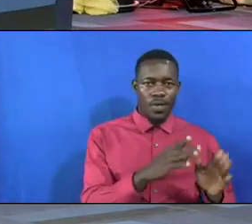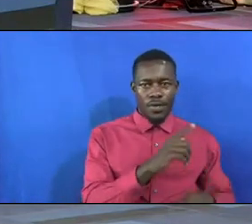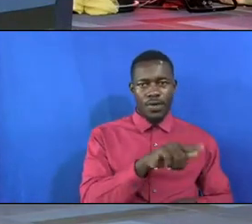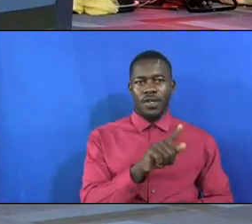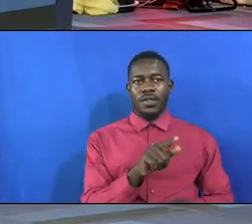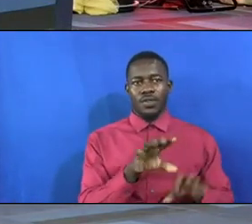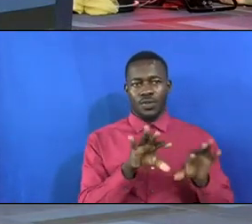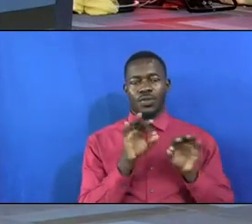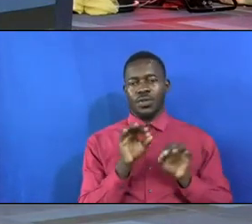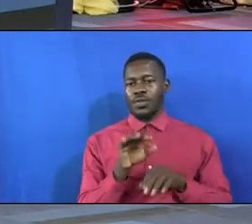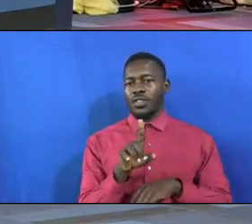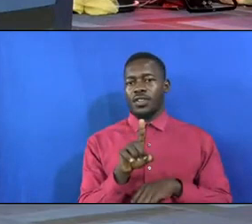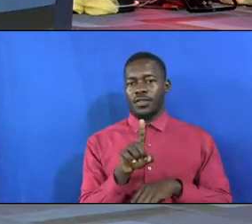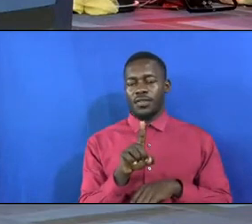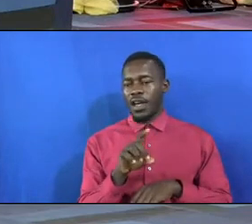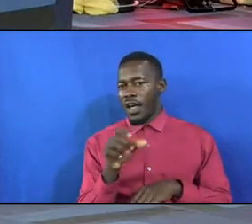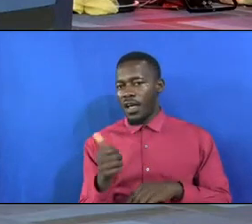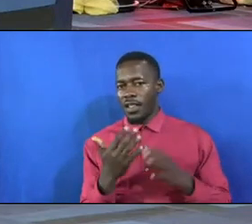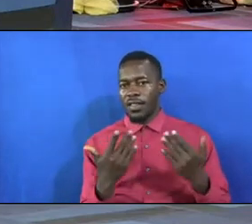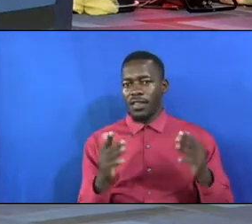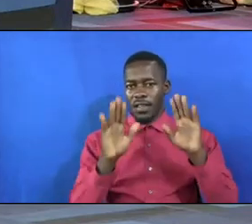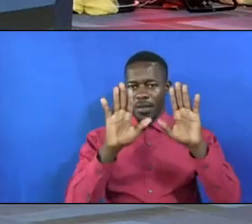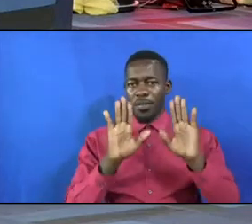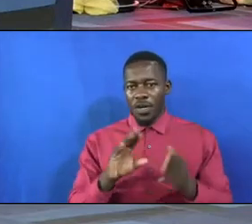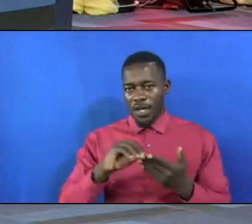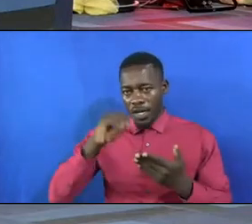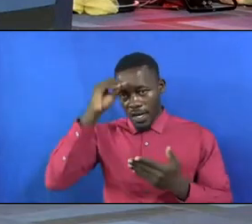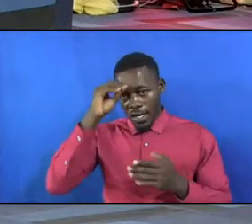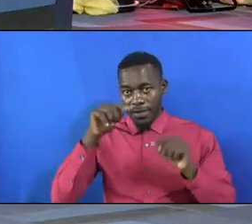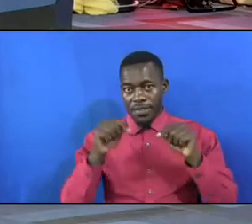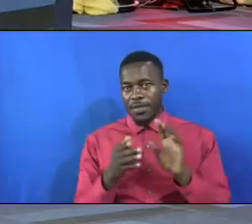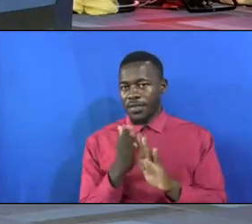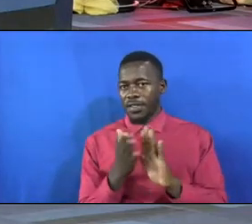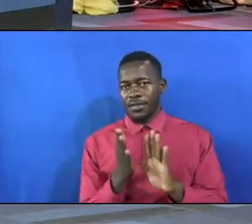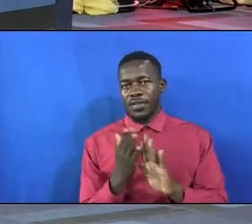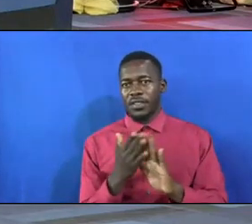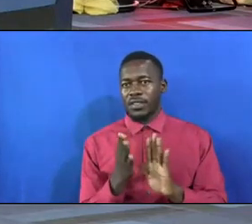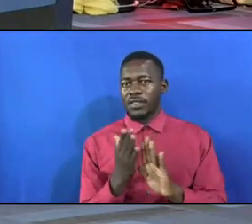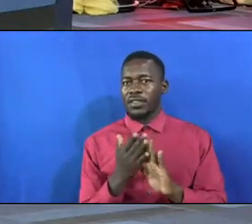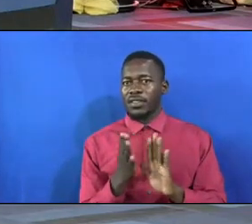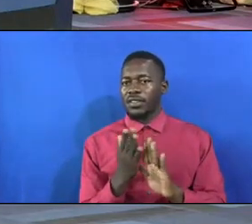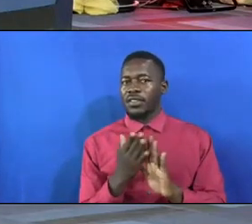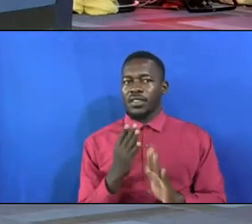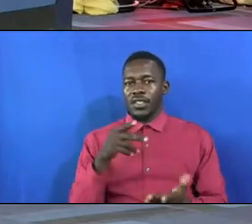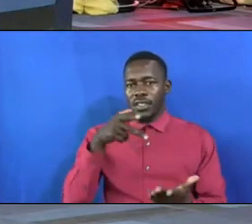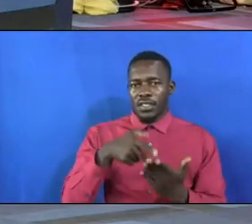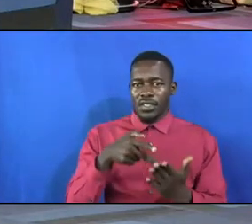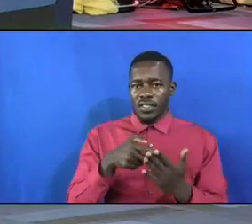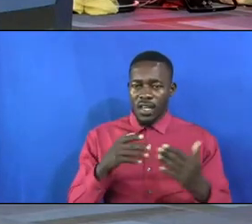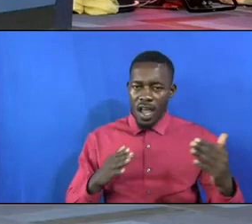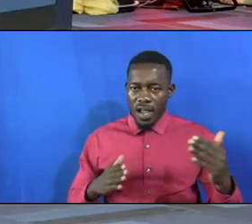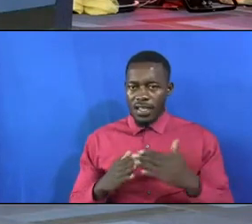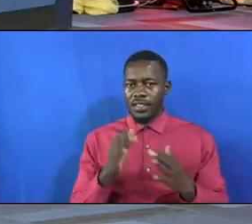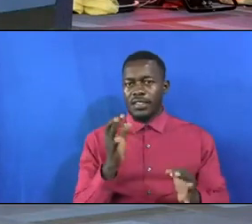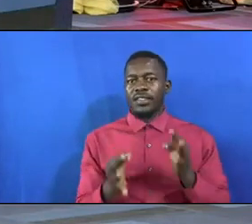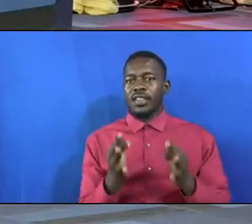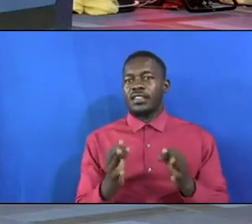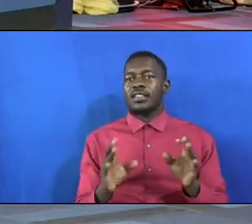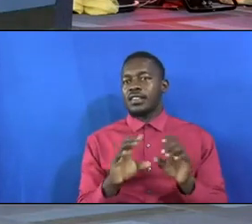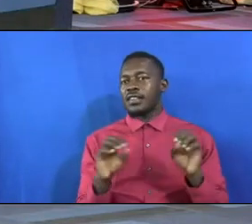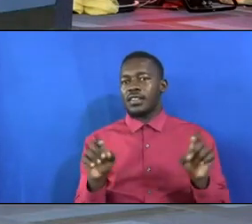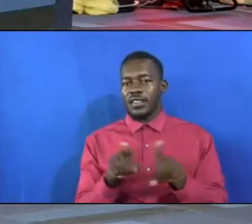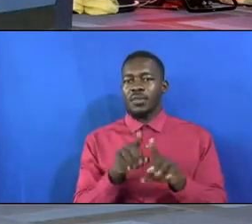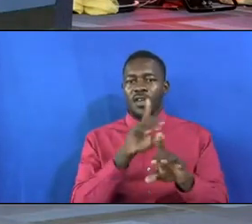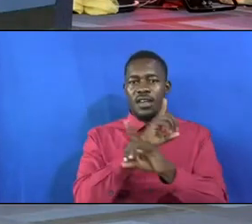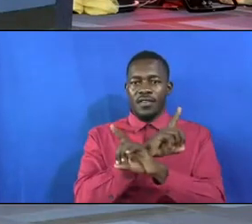The other thing that I want us to learn, and I will be a little bit quick, they stood against injustice and